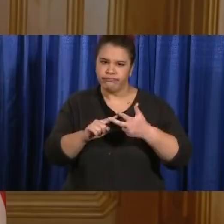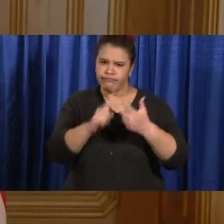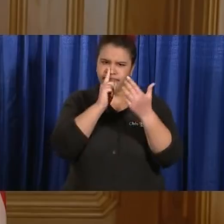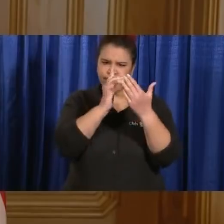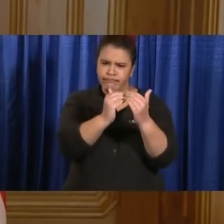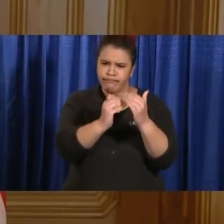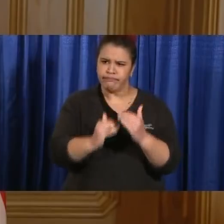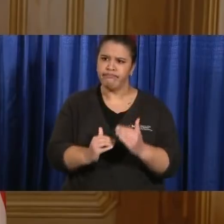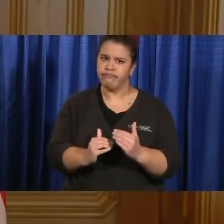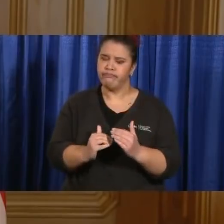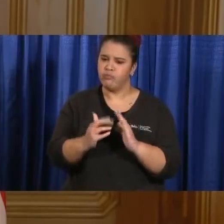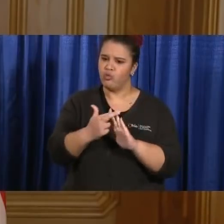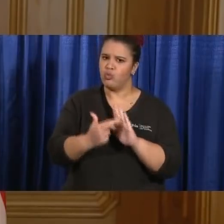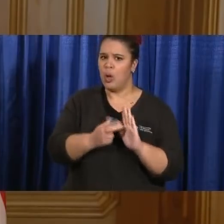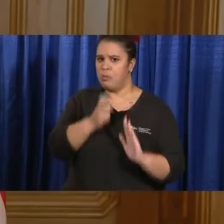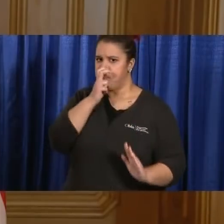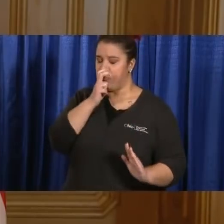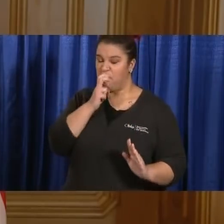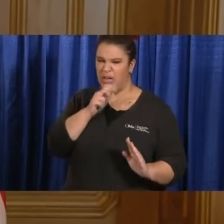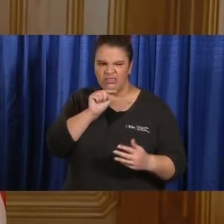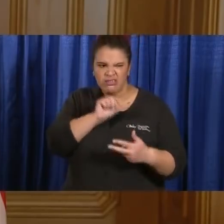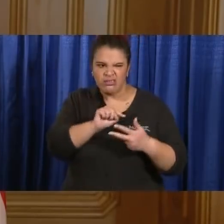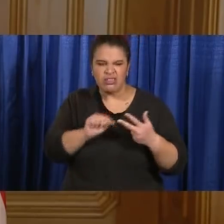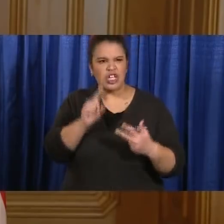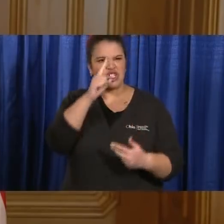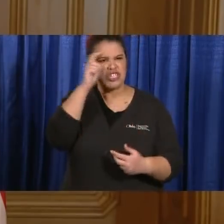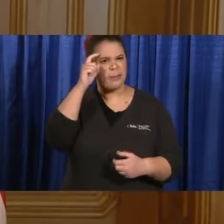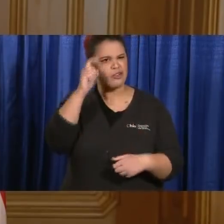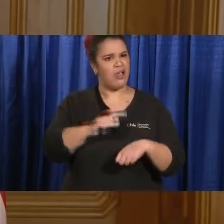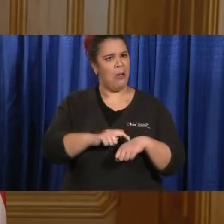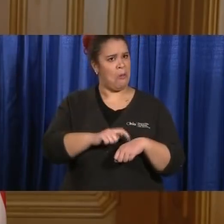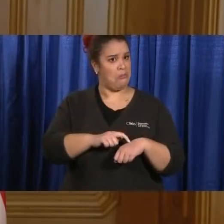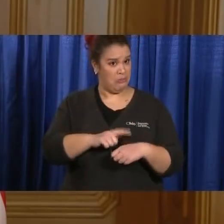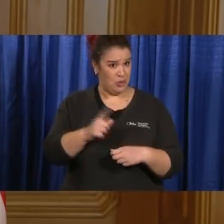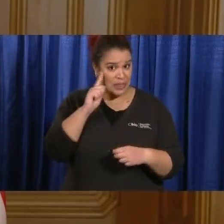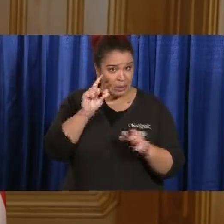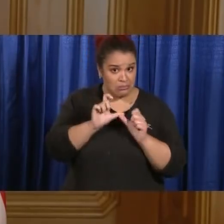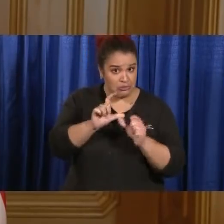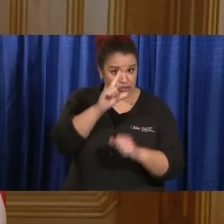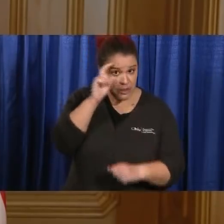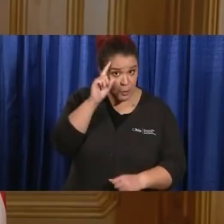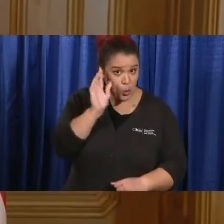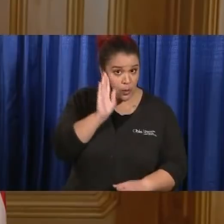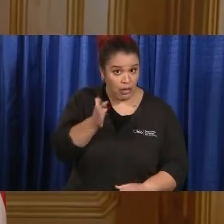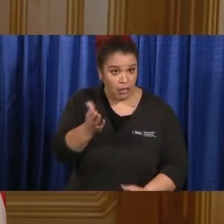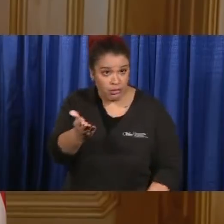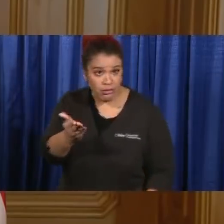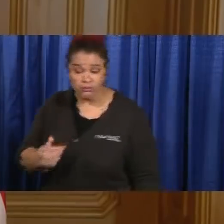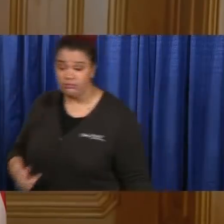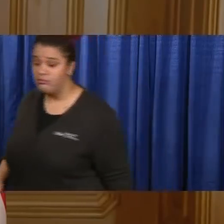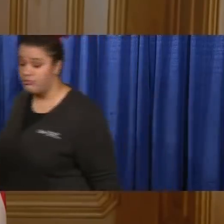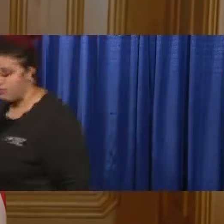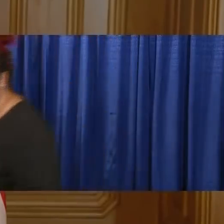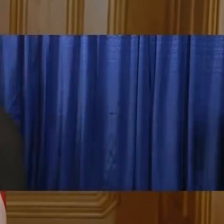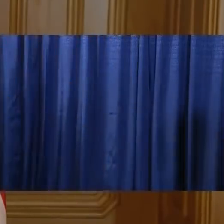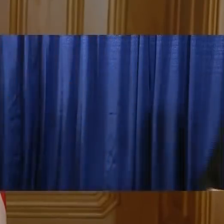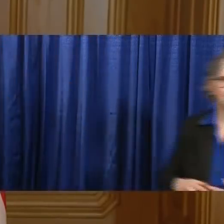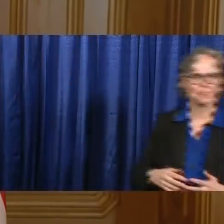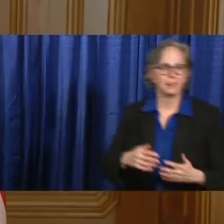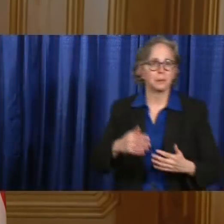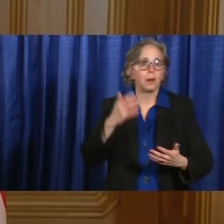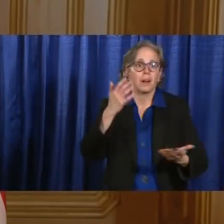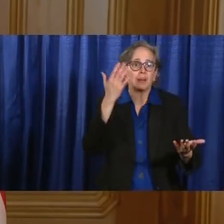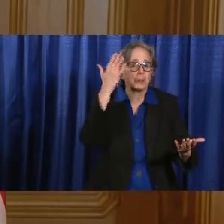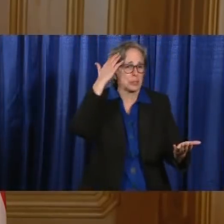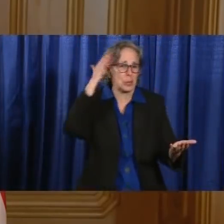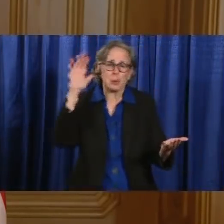are summertime activities. Well, we don't know. We've extended the order to May